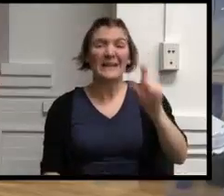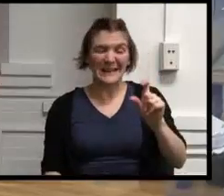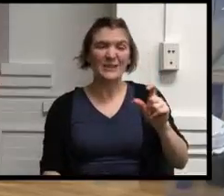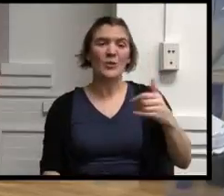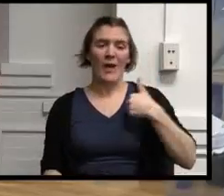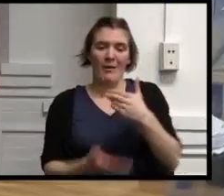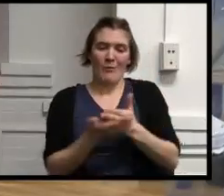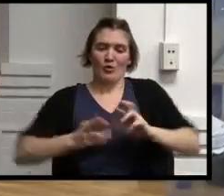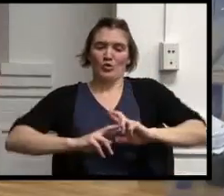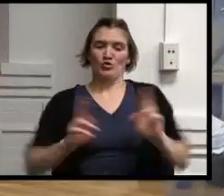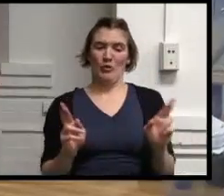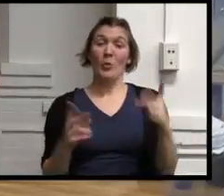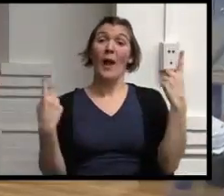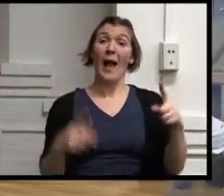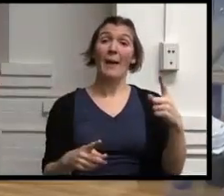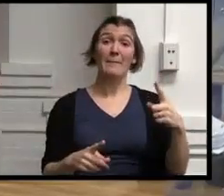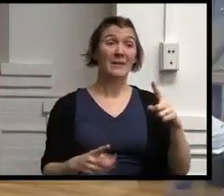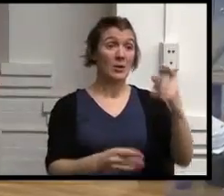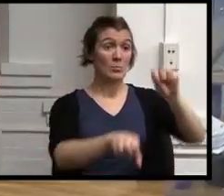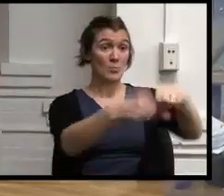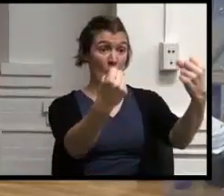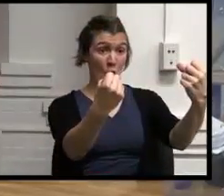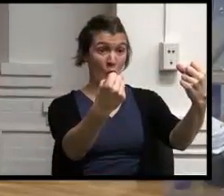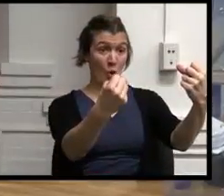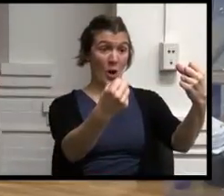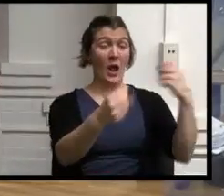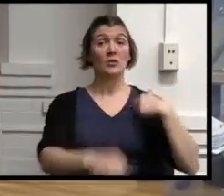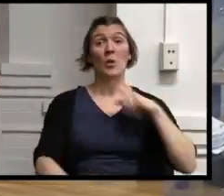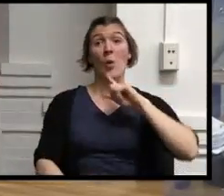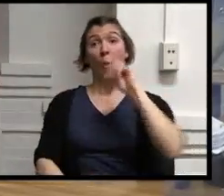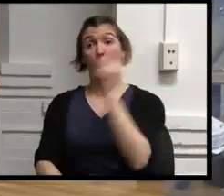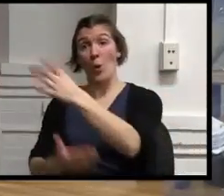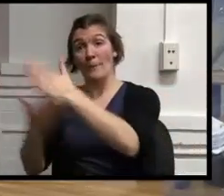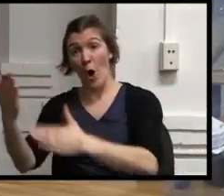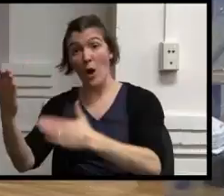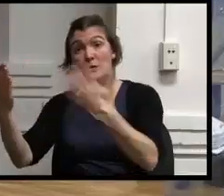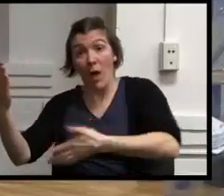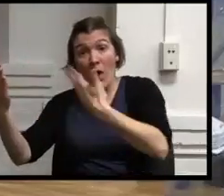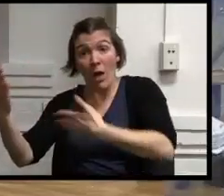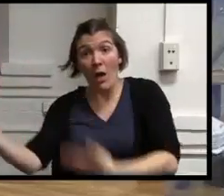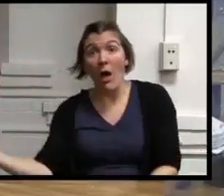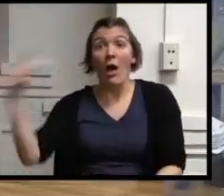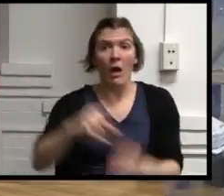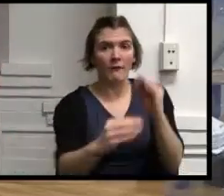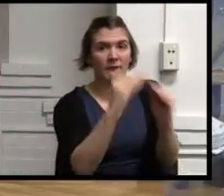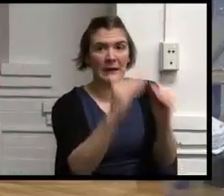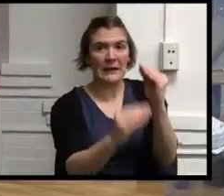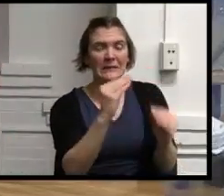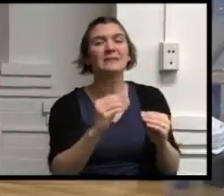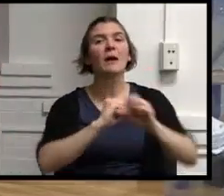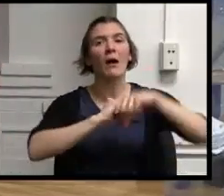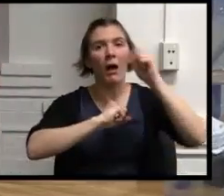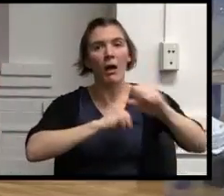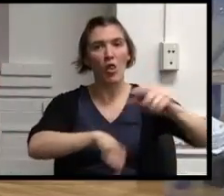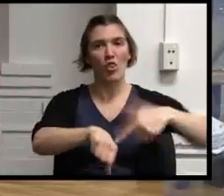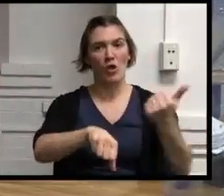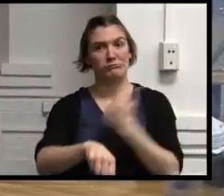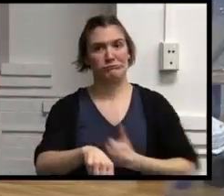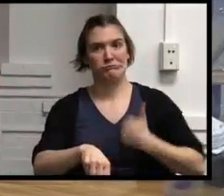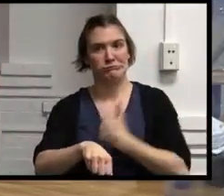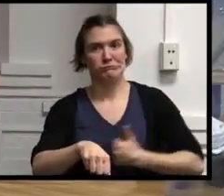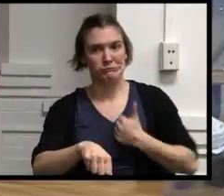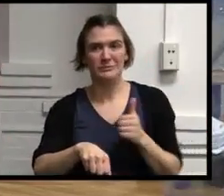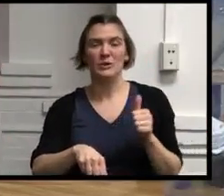quicker repair. We had to wait an extra long period of time, longer than expected, for the necessary parts to come in to be able to put that light back into proper cycle